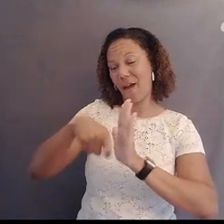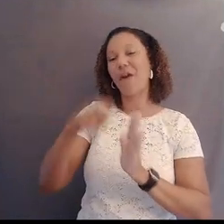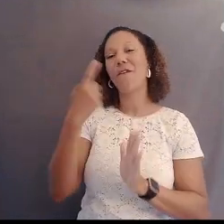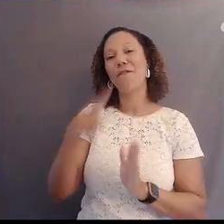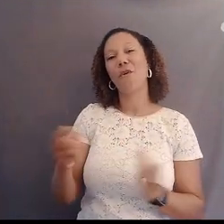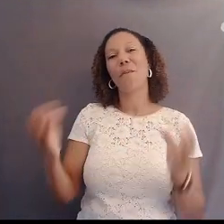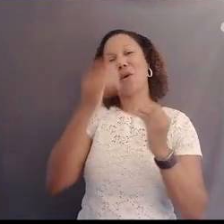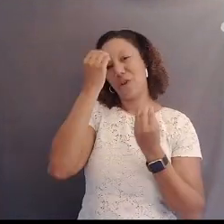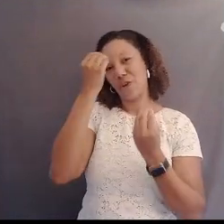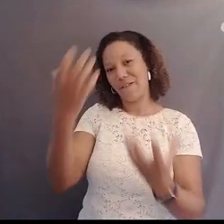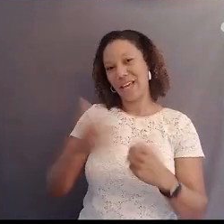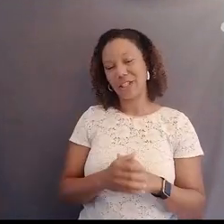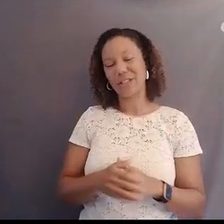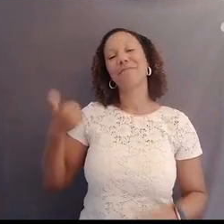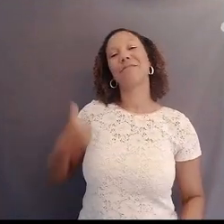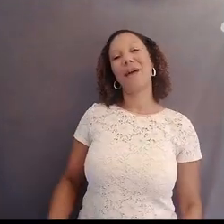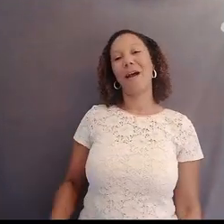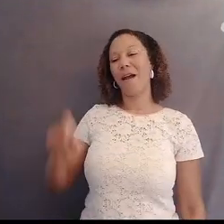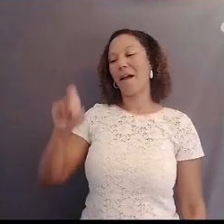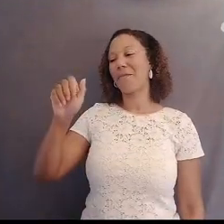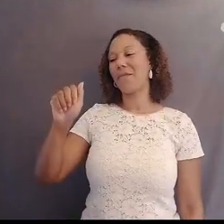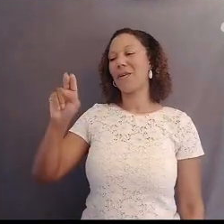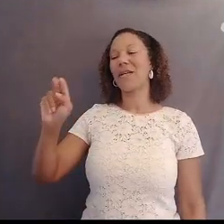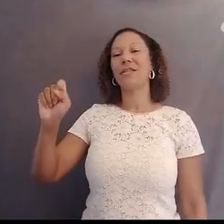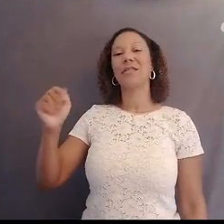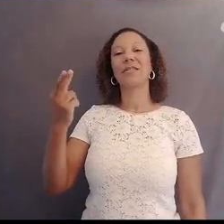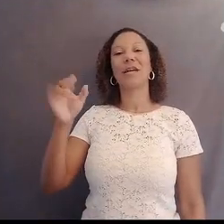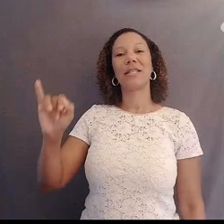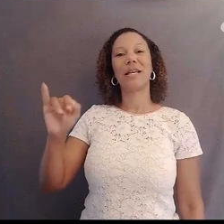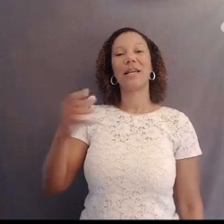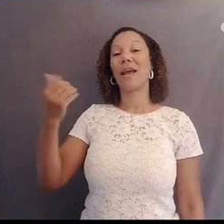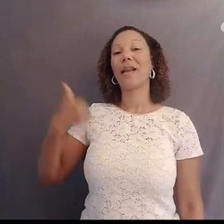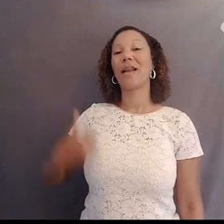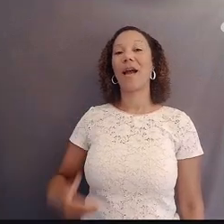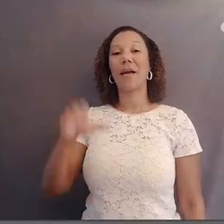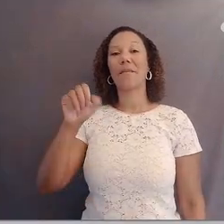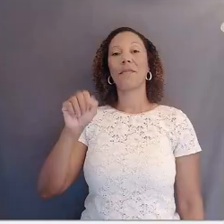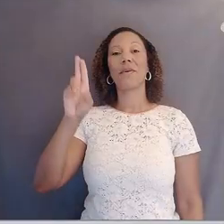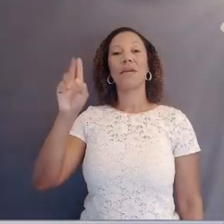notifications. I'm Santi Pinkerton. And I'm Sandeep Dosanjh. We'll see you next time.